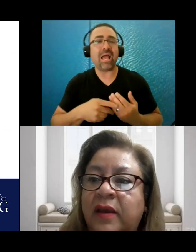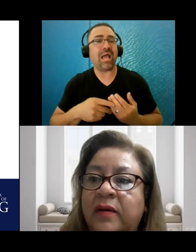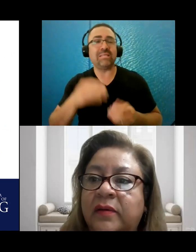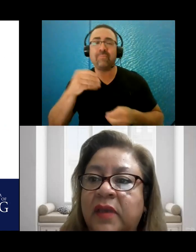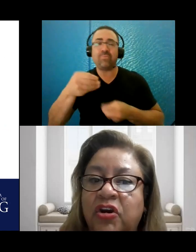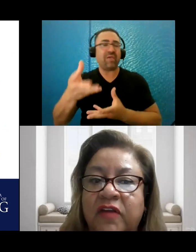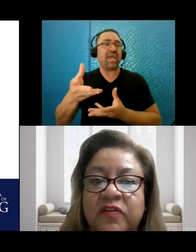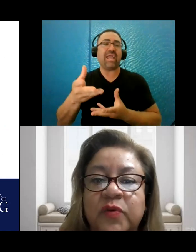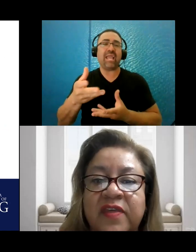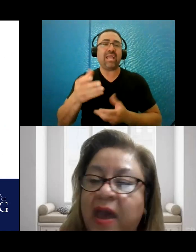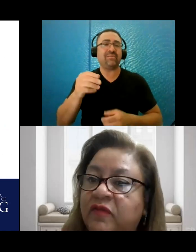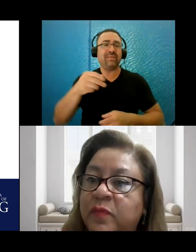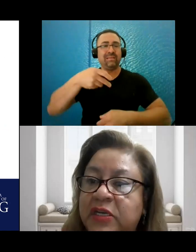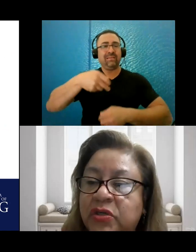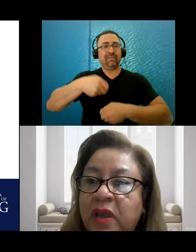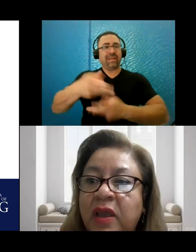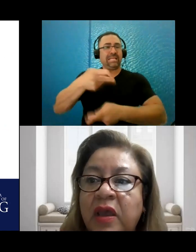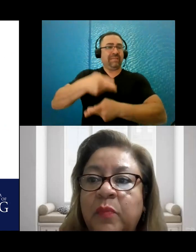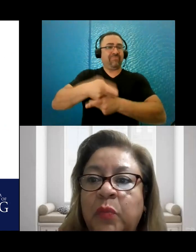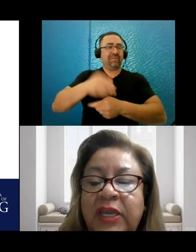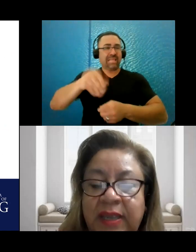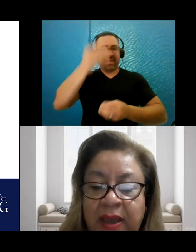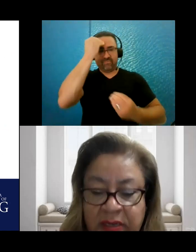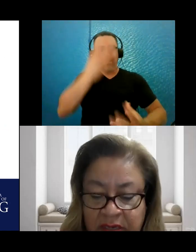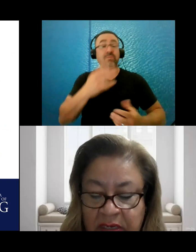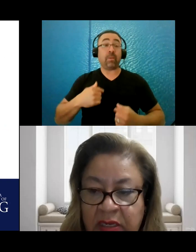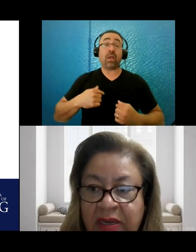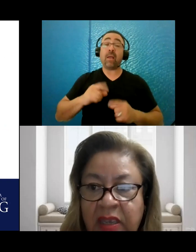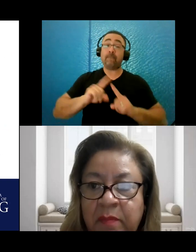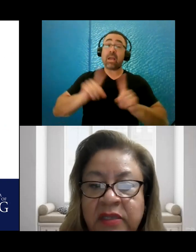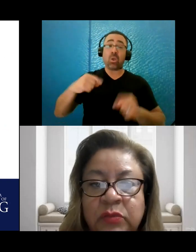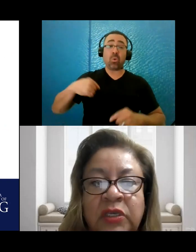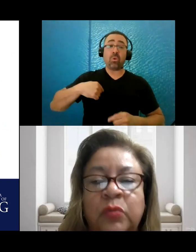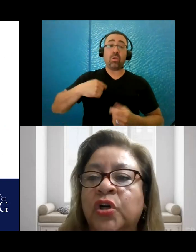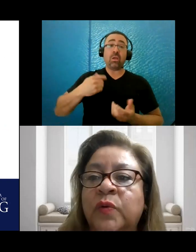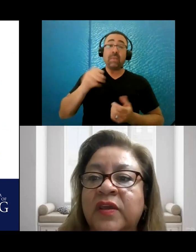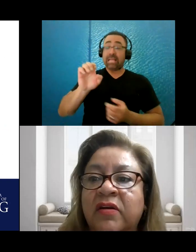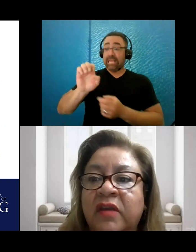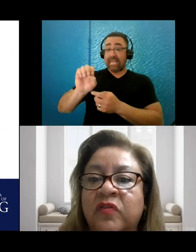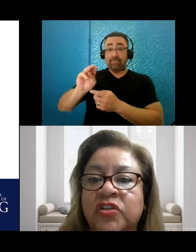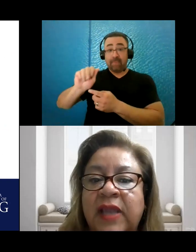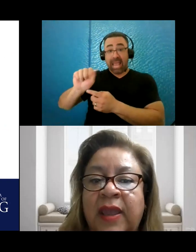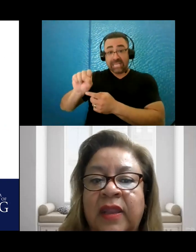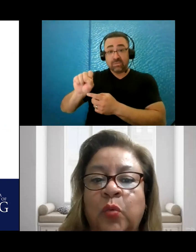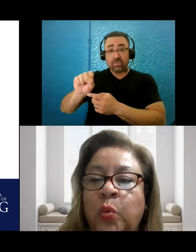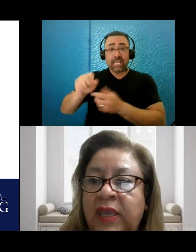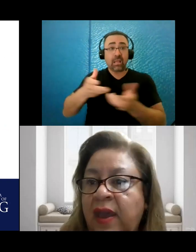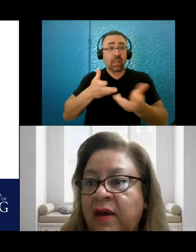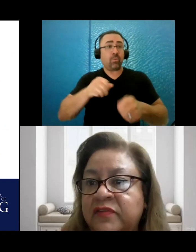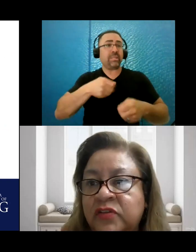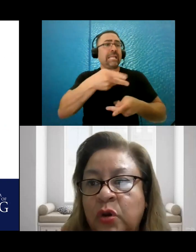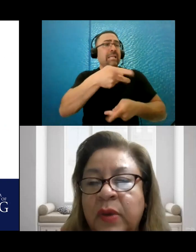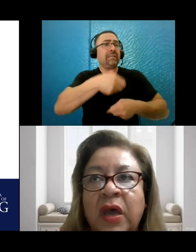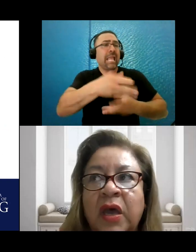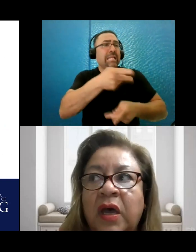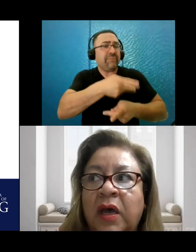provide caregivers with that information, but we at EMAS, we work with caregivers, and we